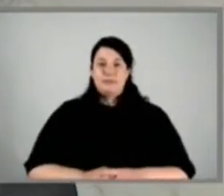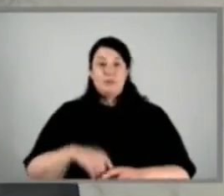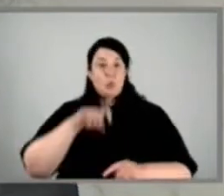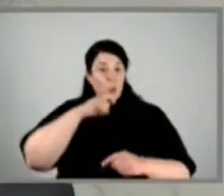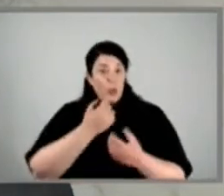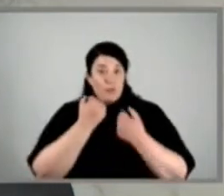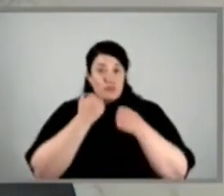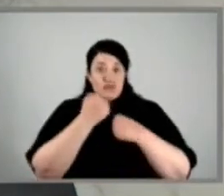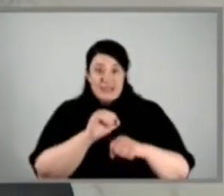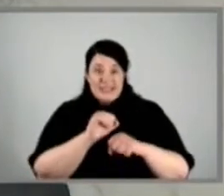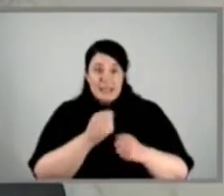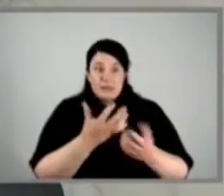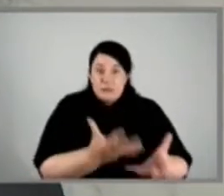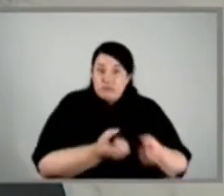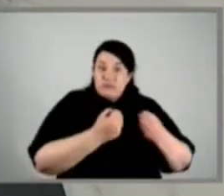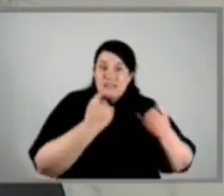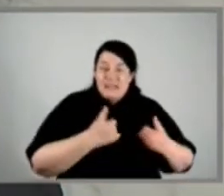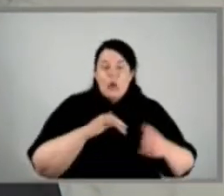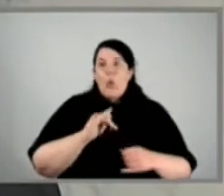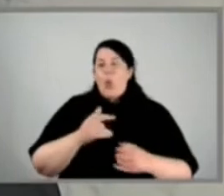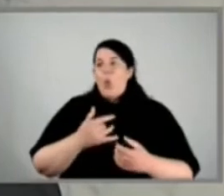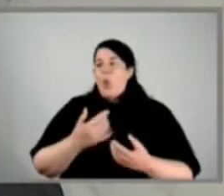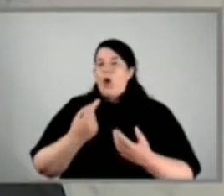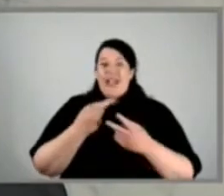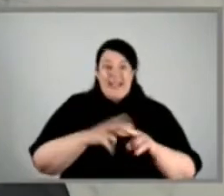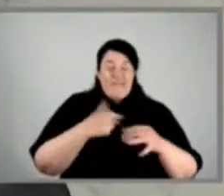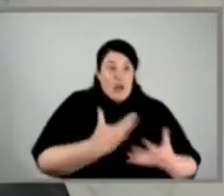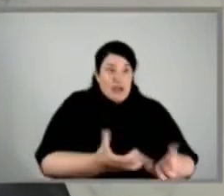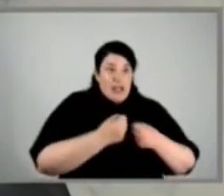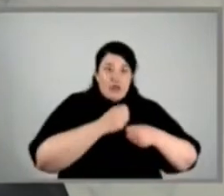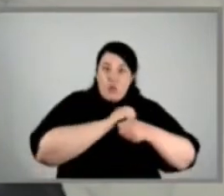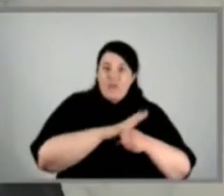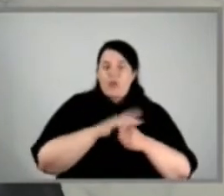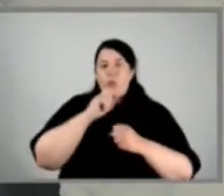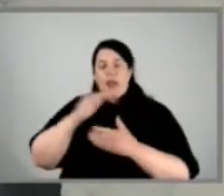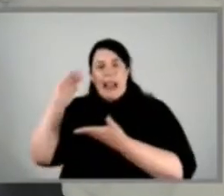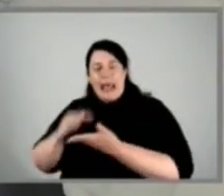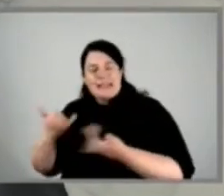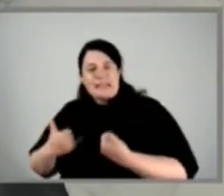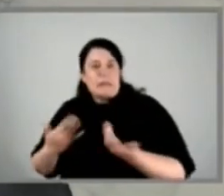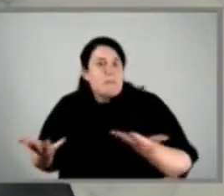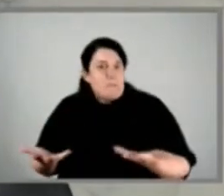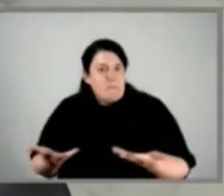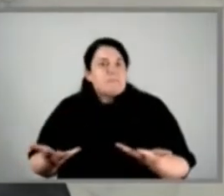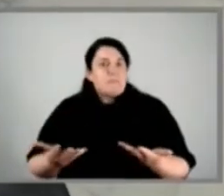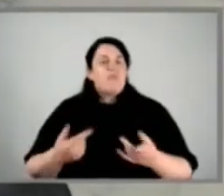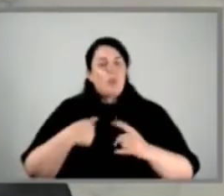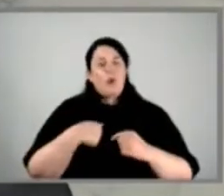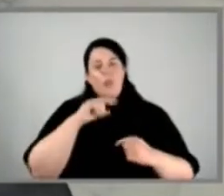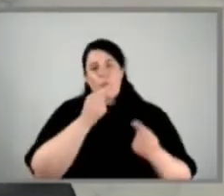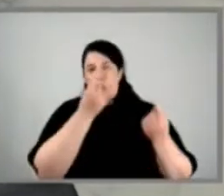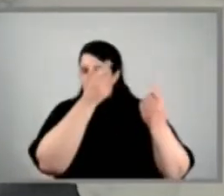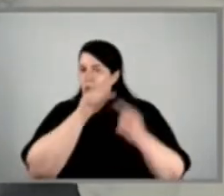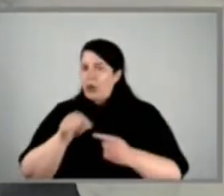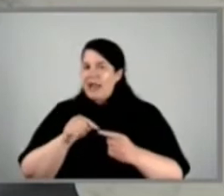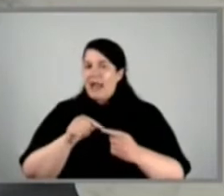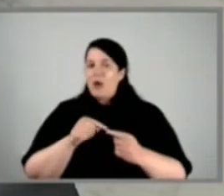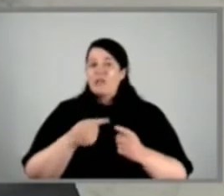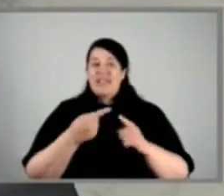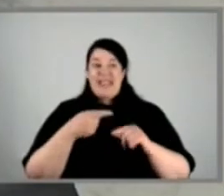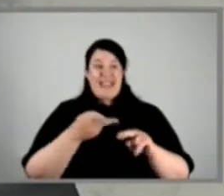severe disease, or both? And that will be the fundamental driver of the prioritisation of the vaccine